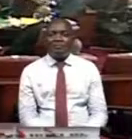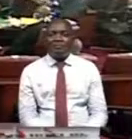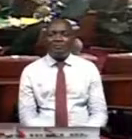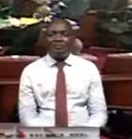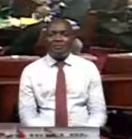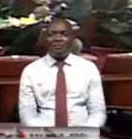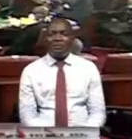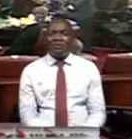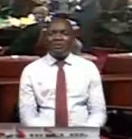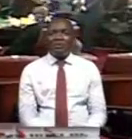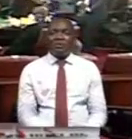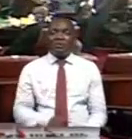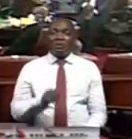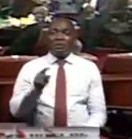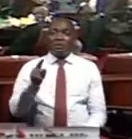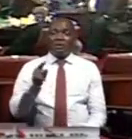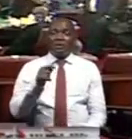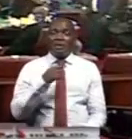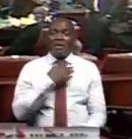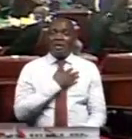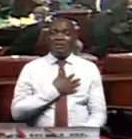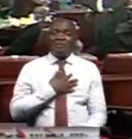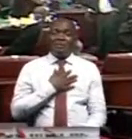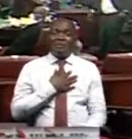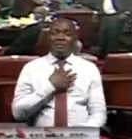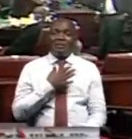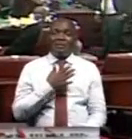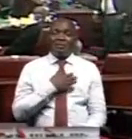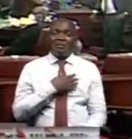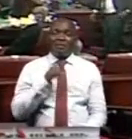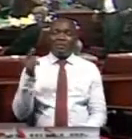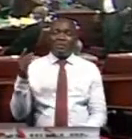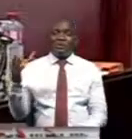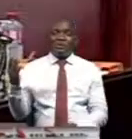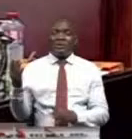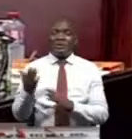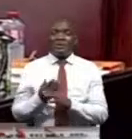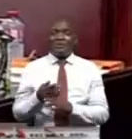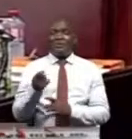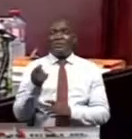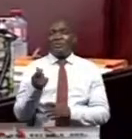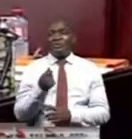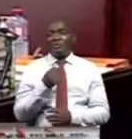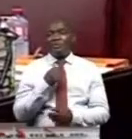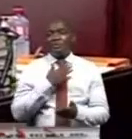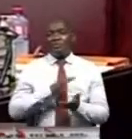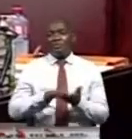My Lord, I was misled by your calling me, you know.